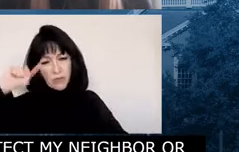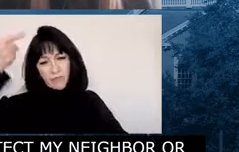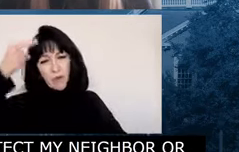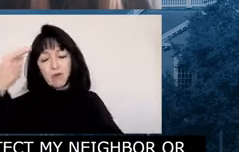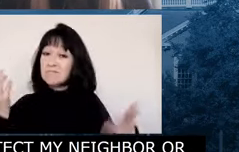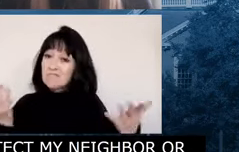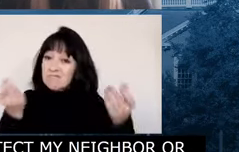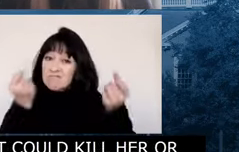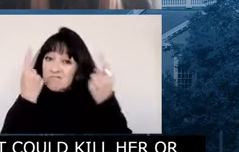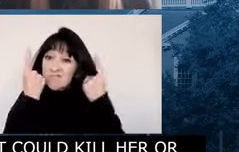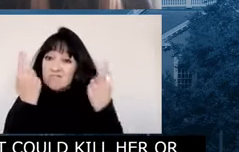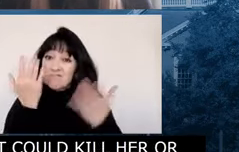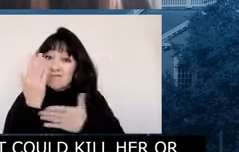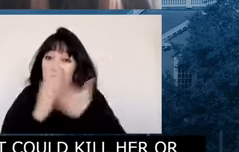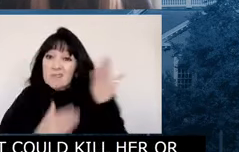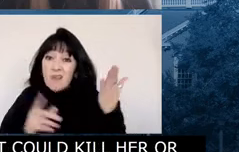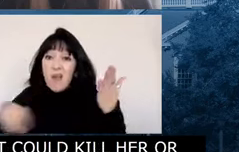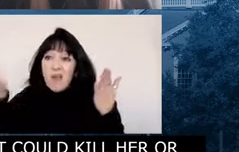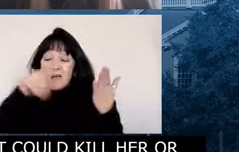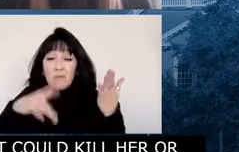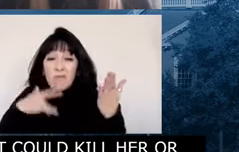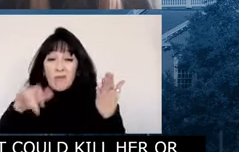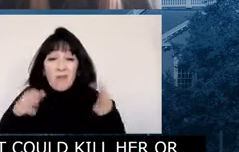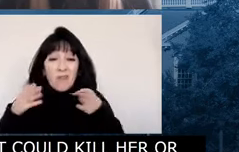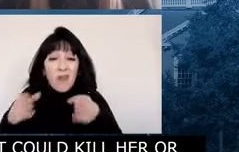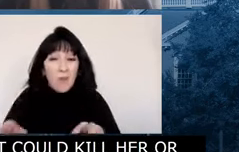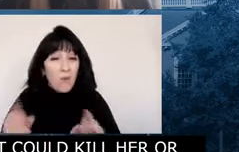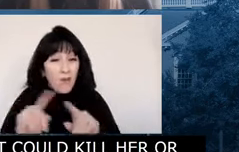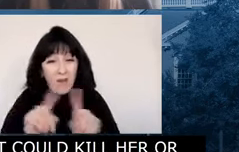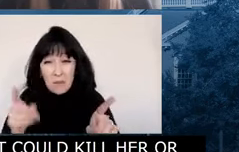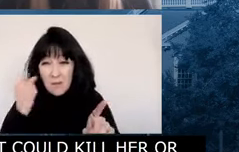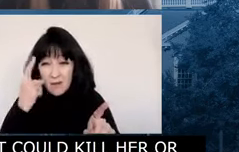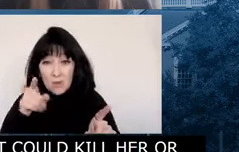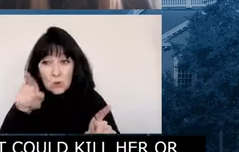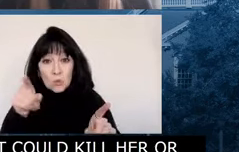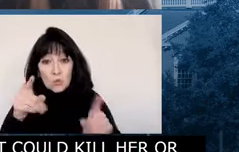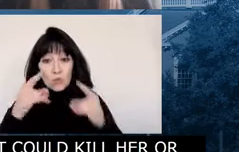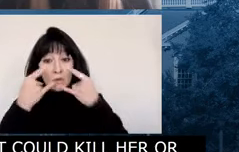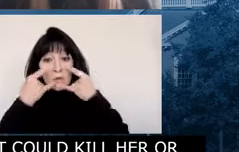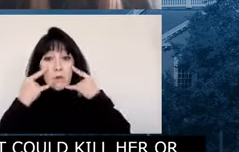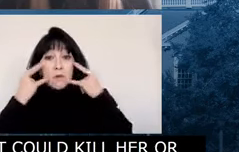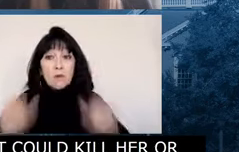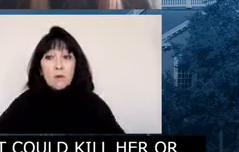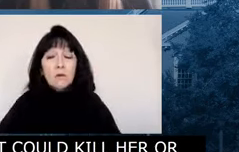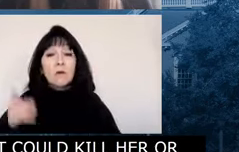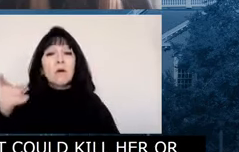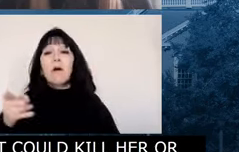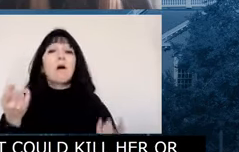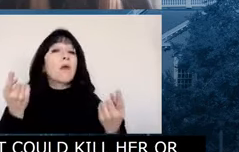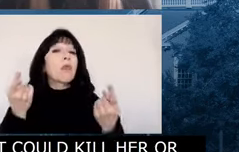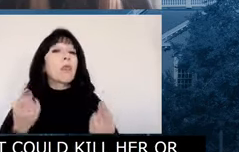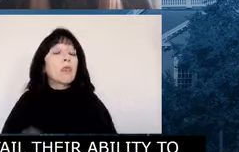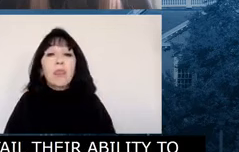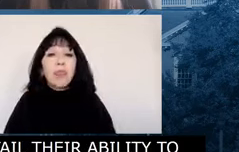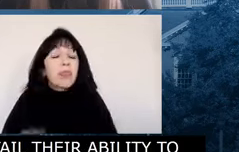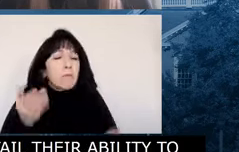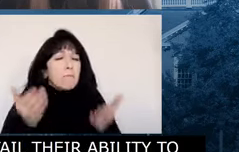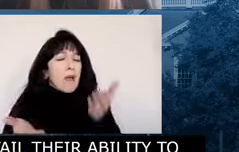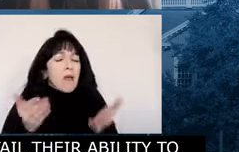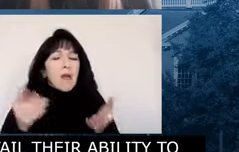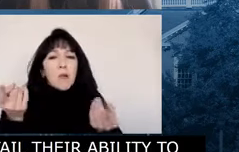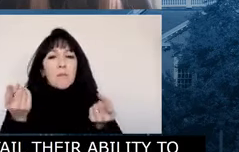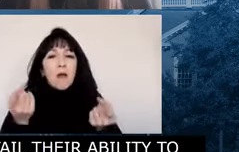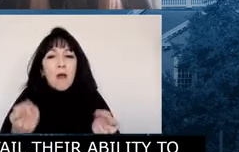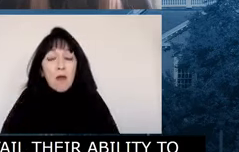hospital and curtail their ability to provide necessary hospital services